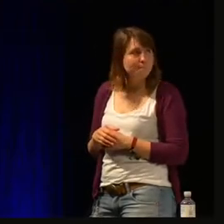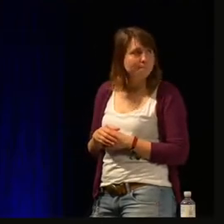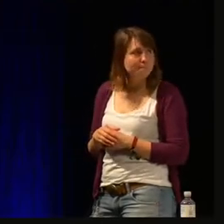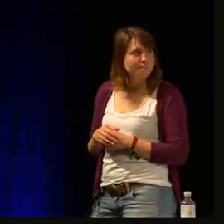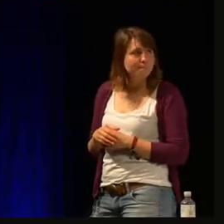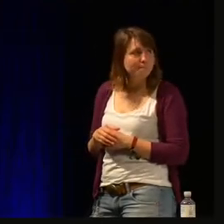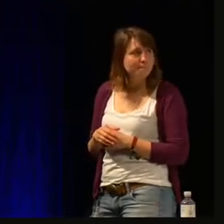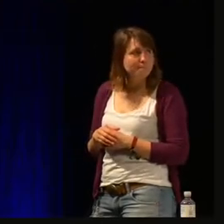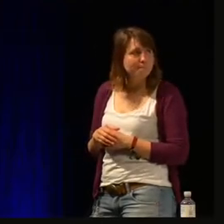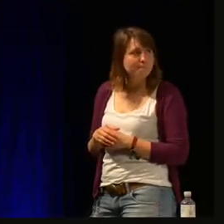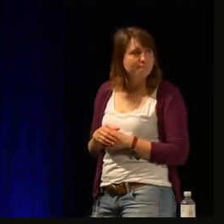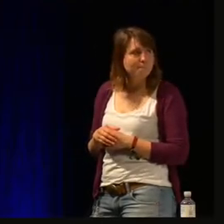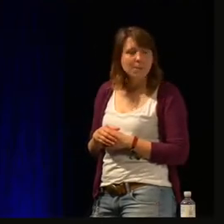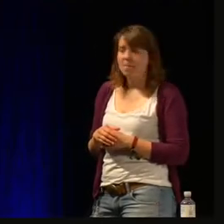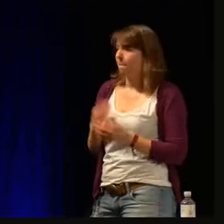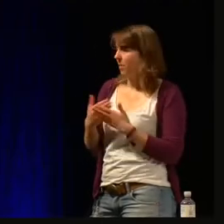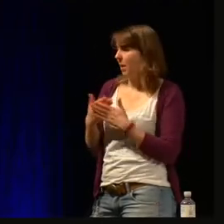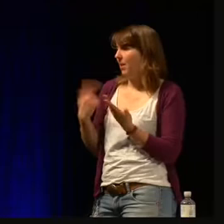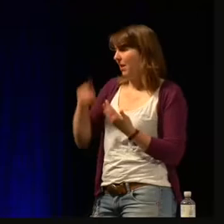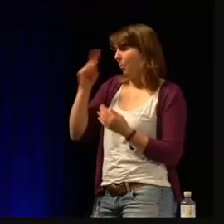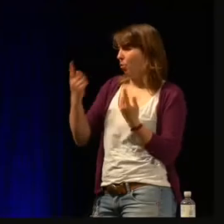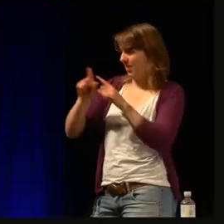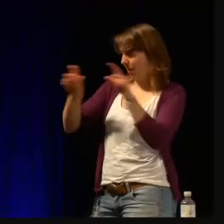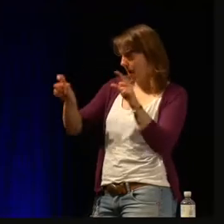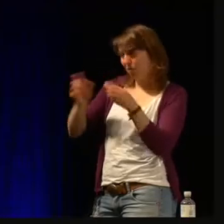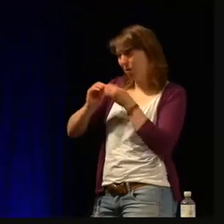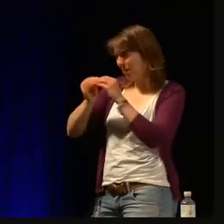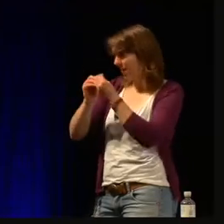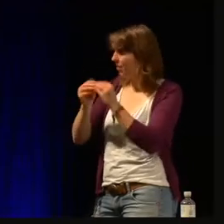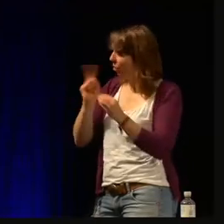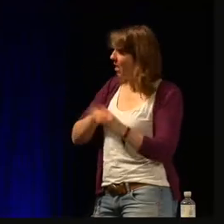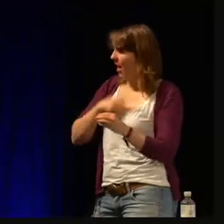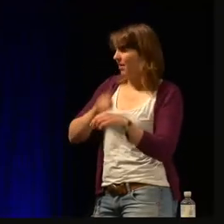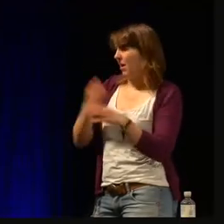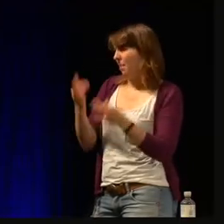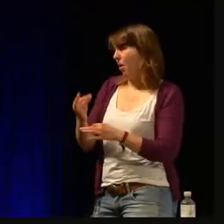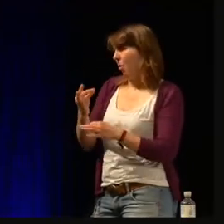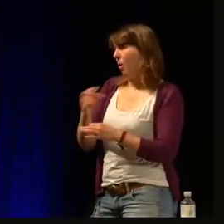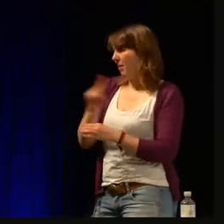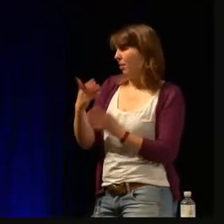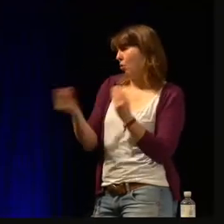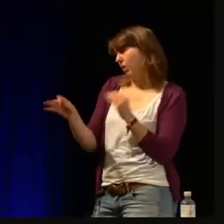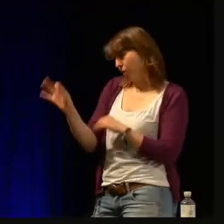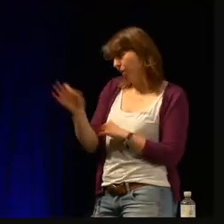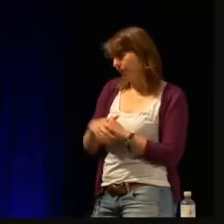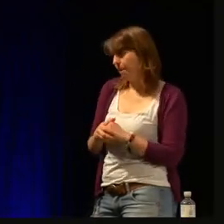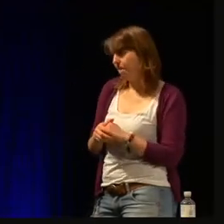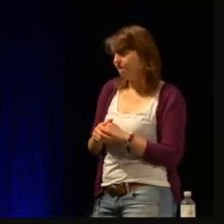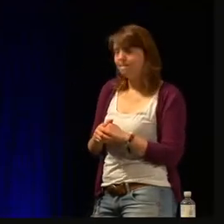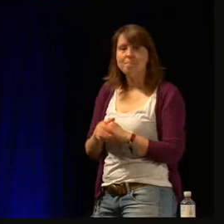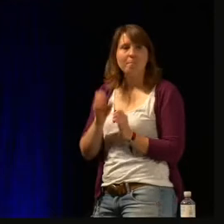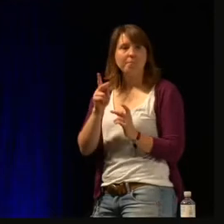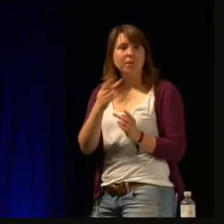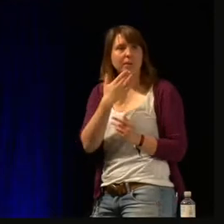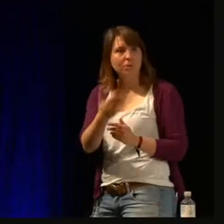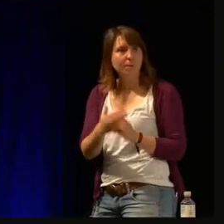field as computer scientists, how we can deal with these problems. But that's, yeah, it's going to be a long-term task to really